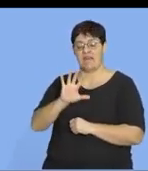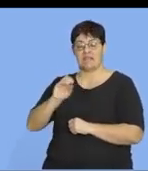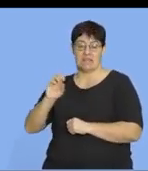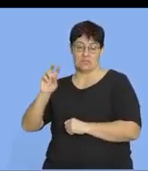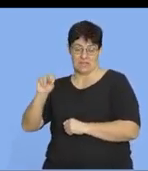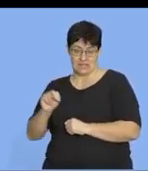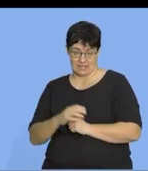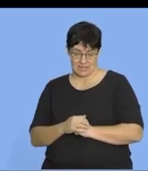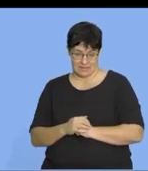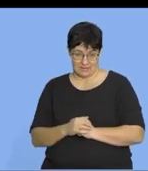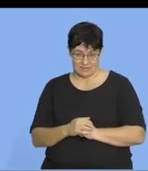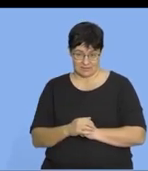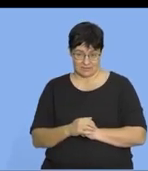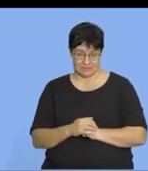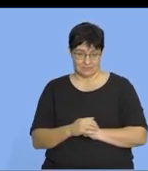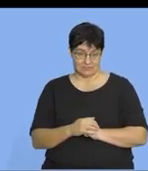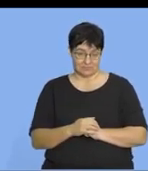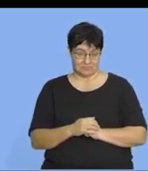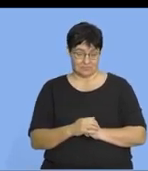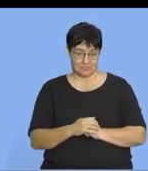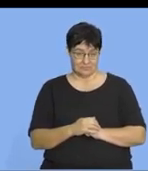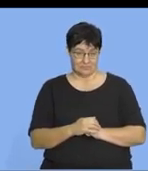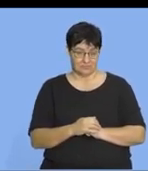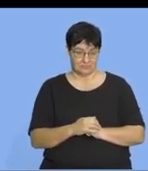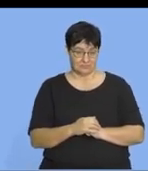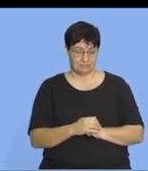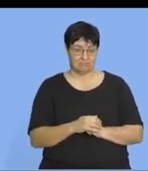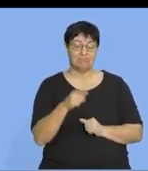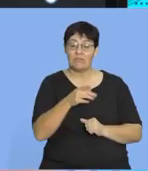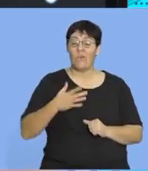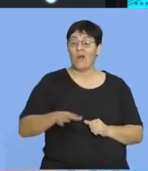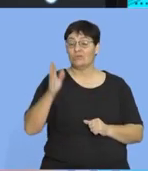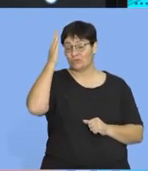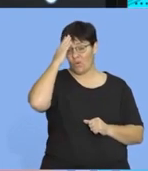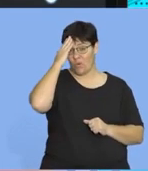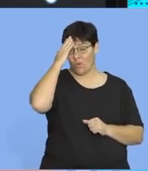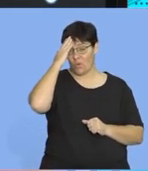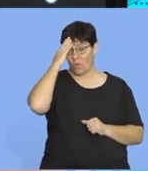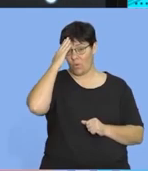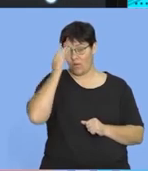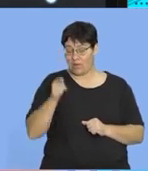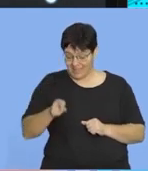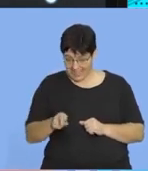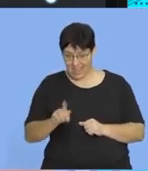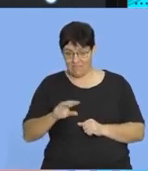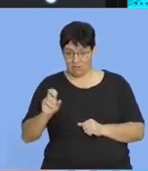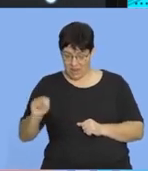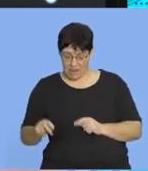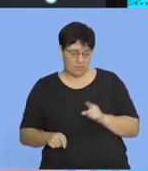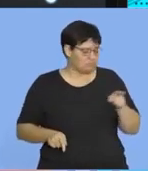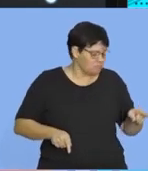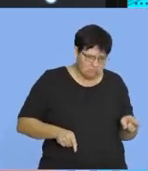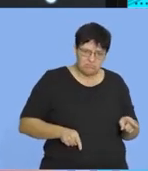of 500 newtons. They want to know what force will he experience on the planet, the new